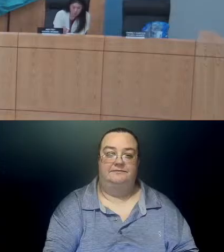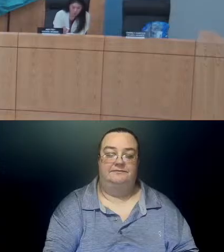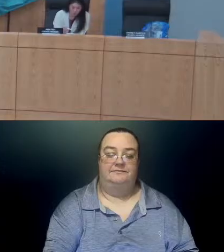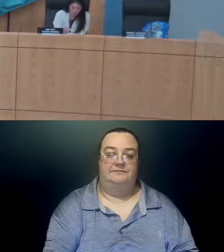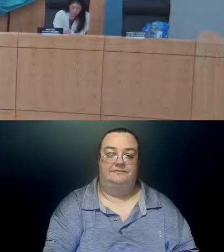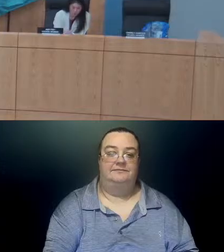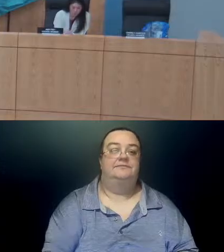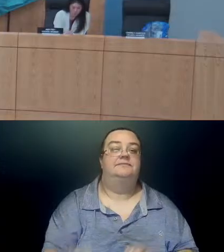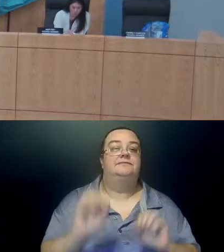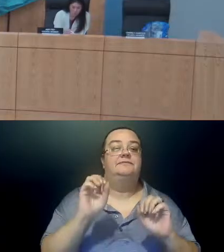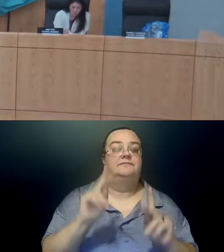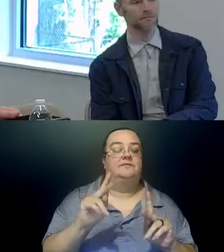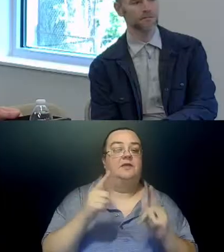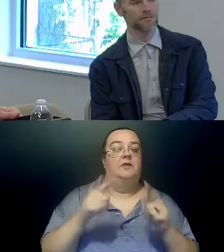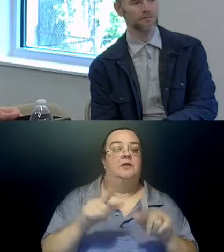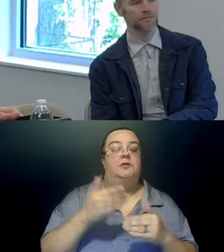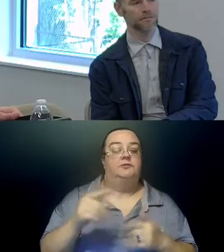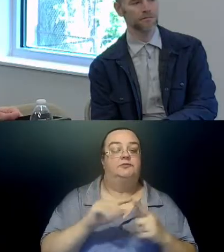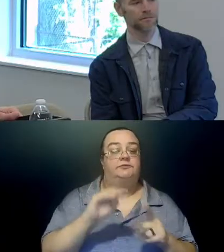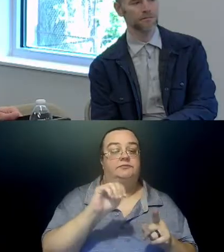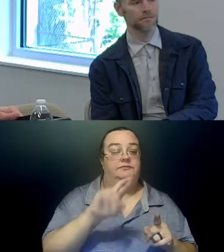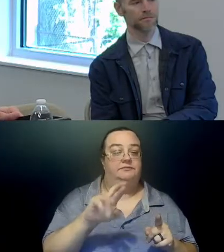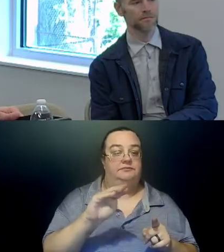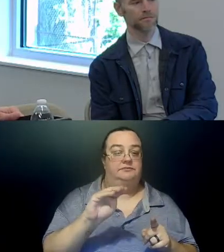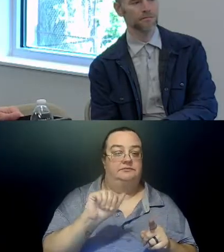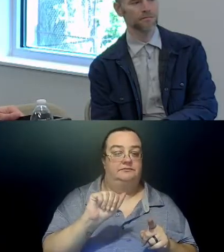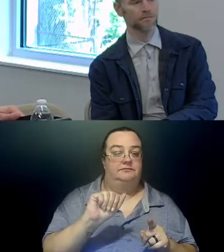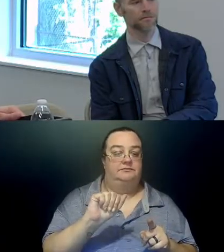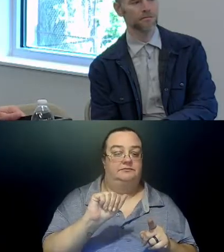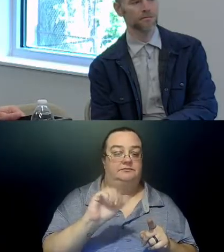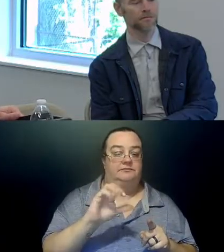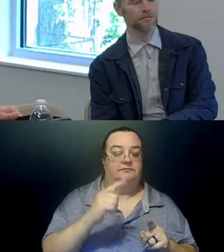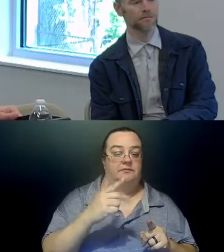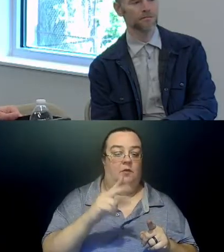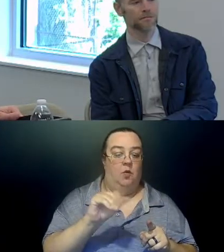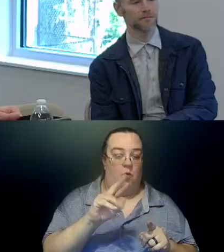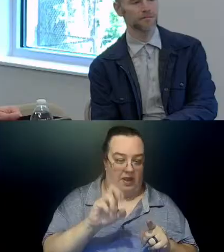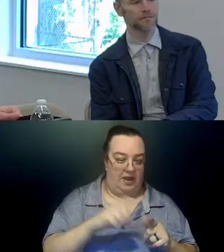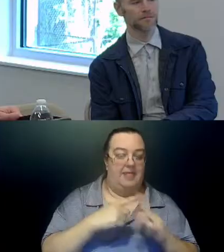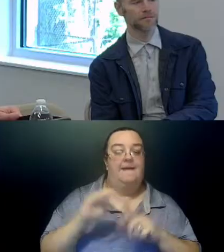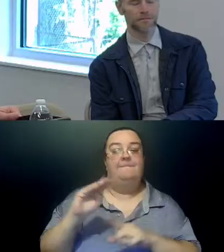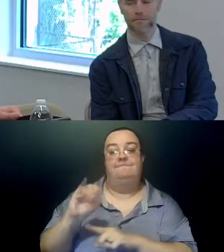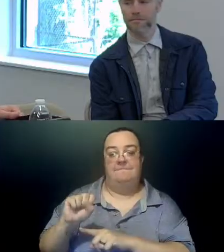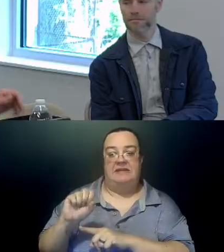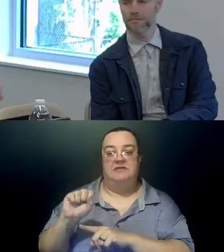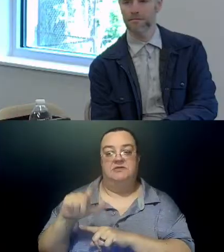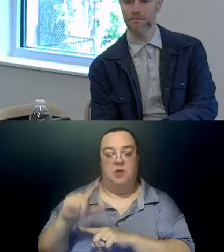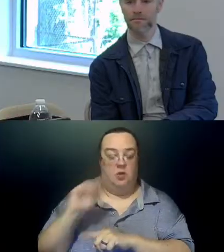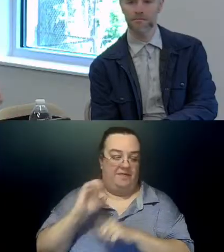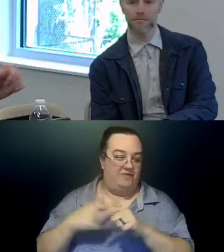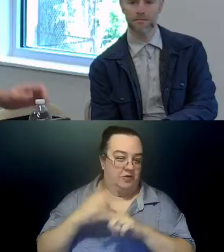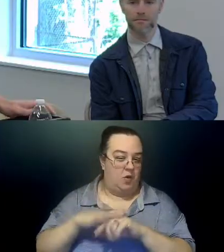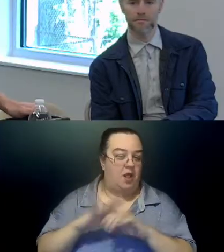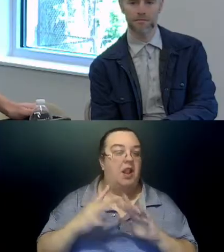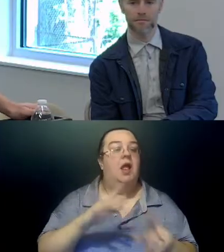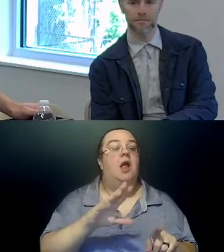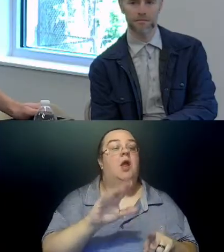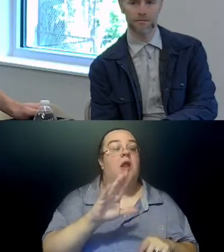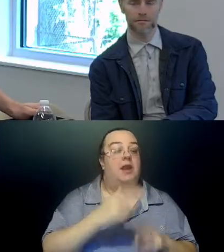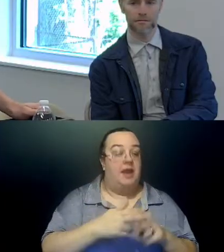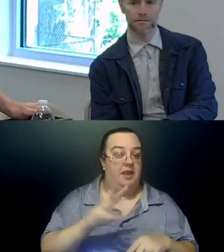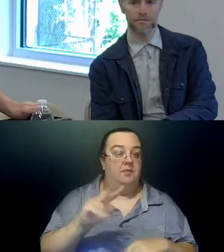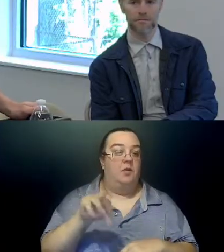All right, let's go to Mr. McGuire, and then Ms. Salt, you'll be the first online. Go ahead. Your name, ward, and you have 3